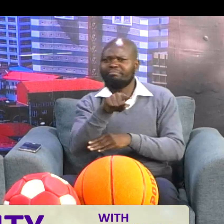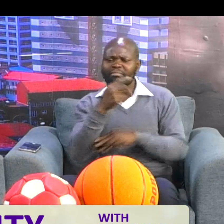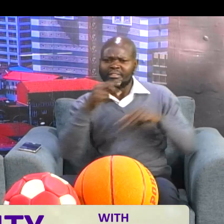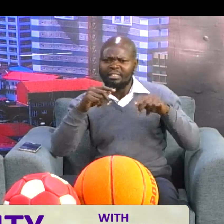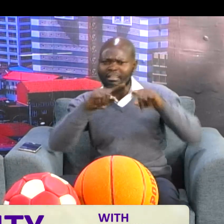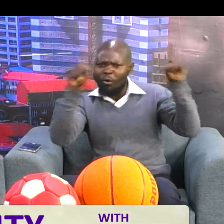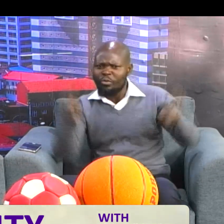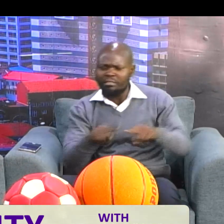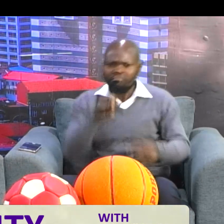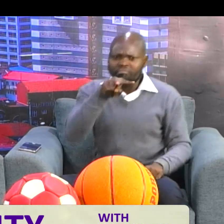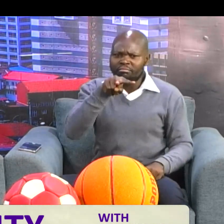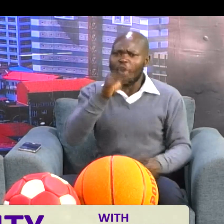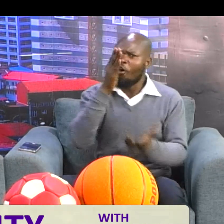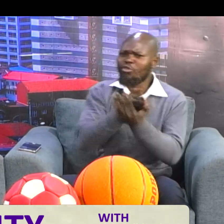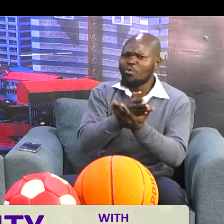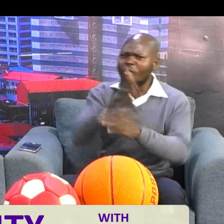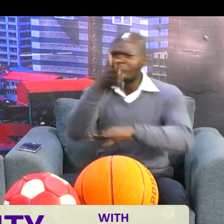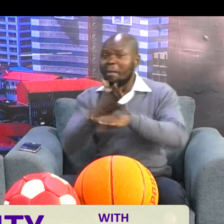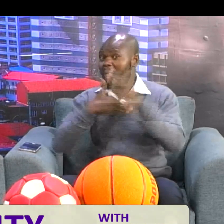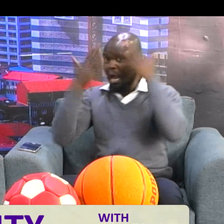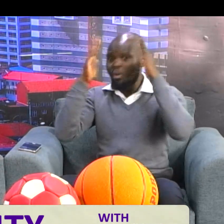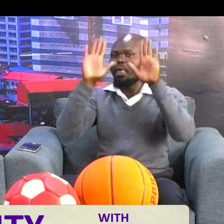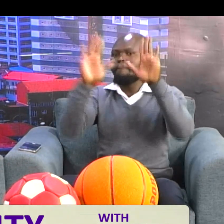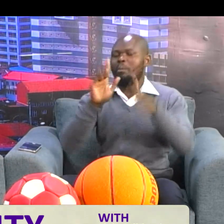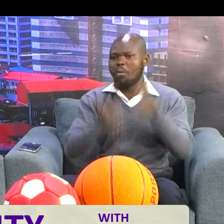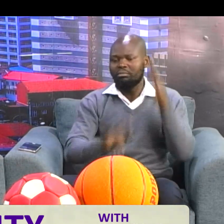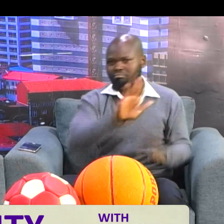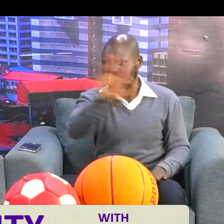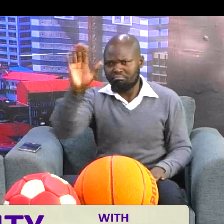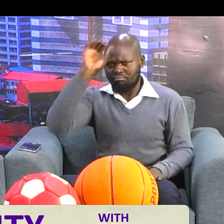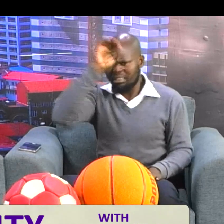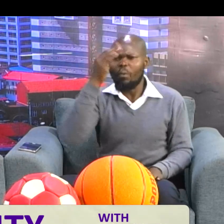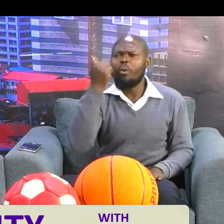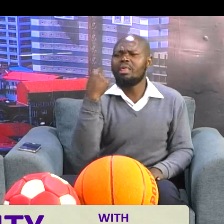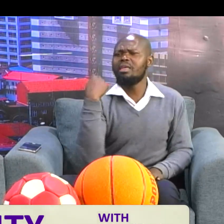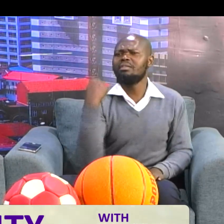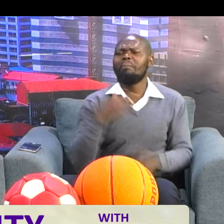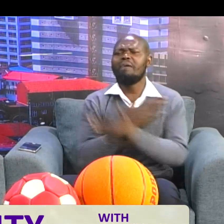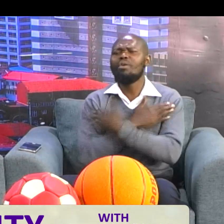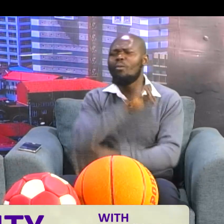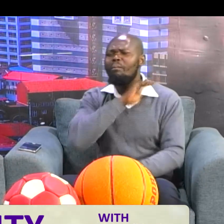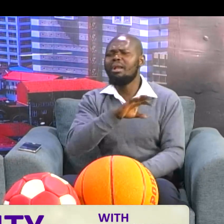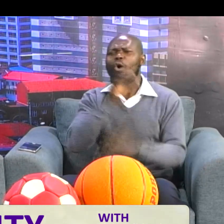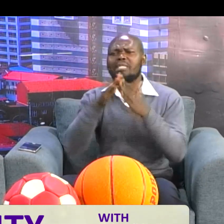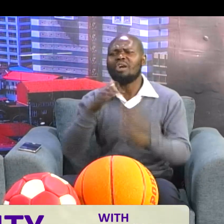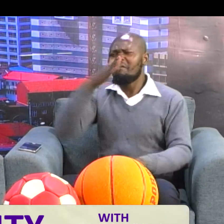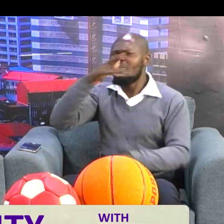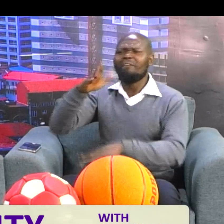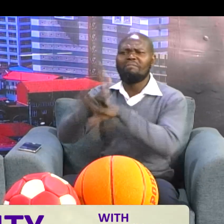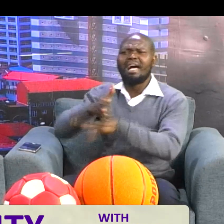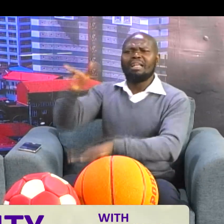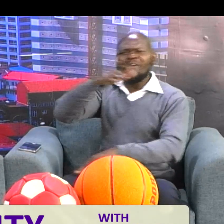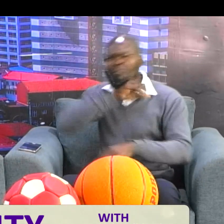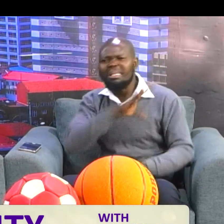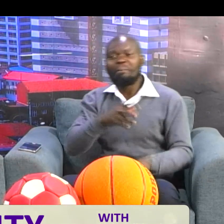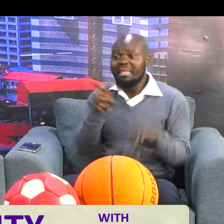Yeah. Now between the handball that was given awarded, I'm not sure if it was a genuine one or what you thought about that. Because